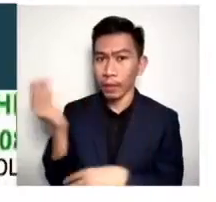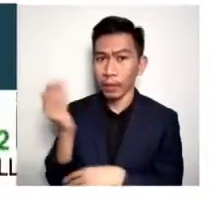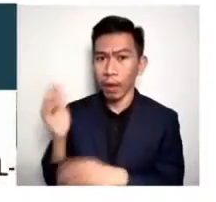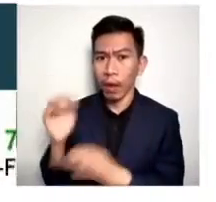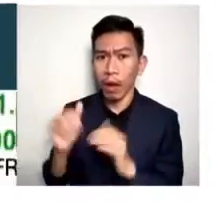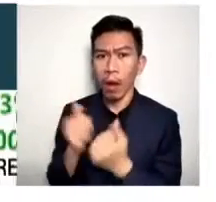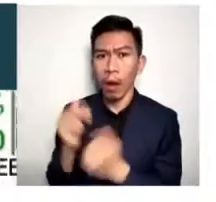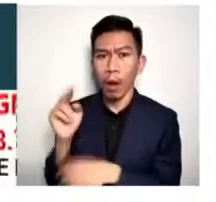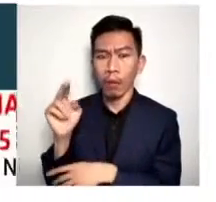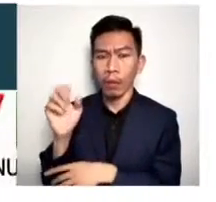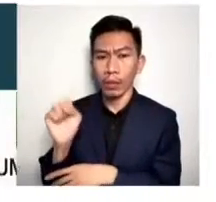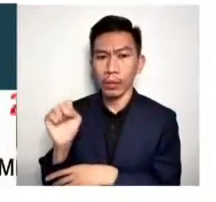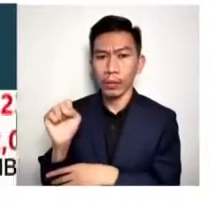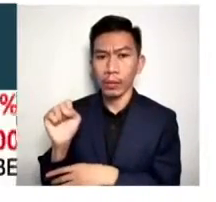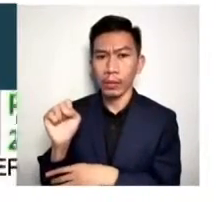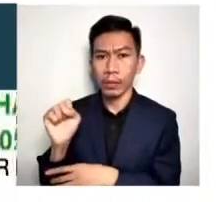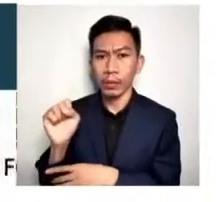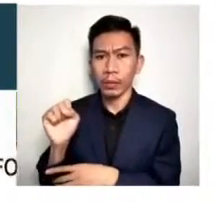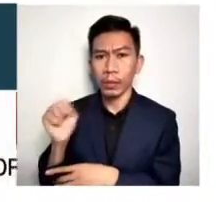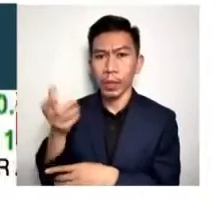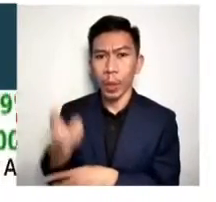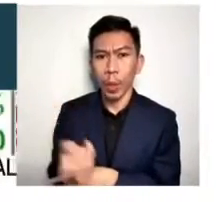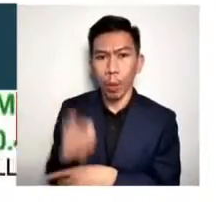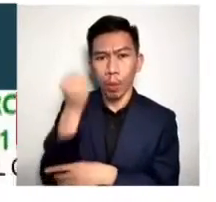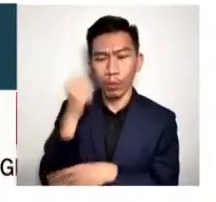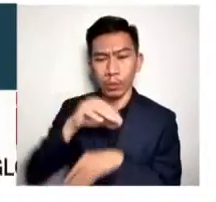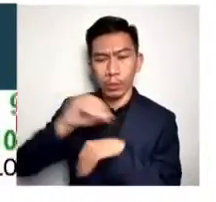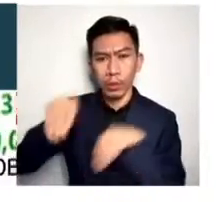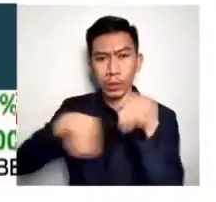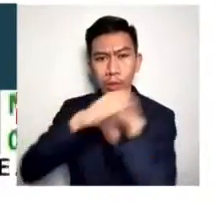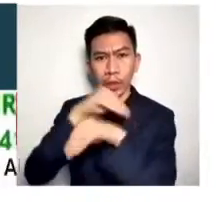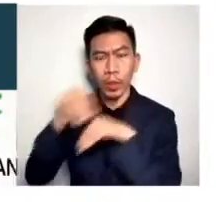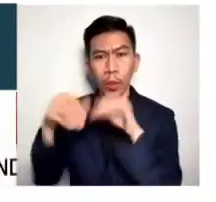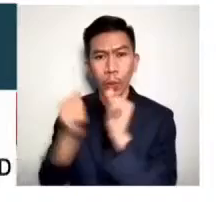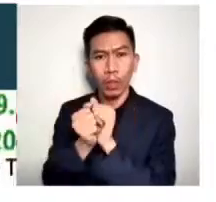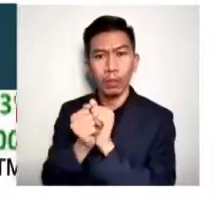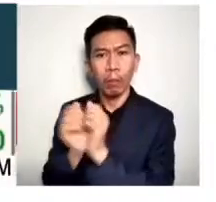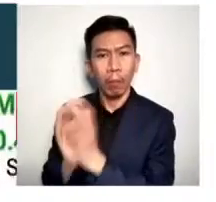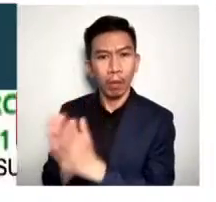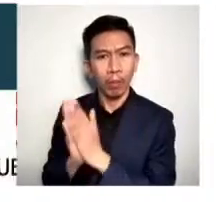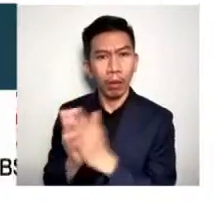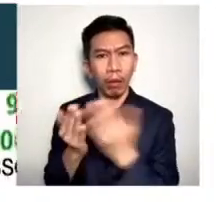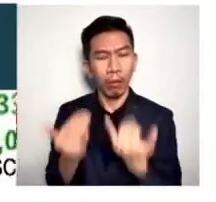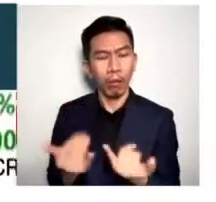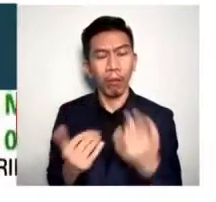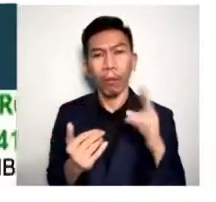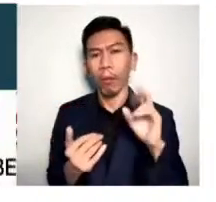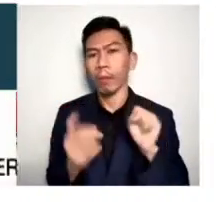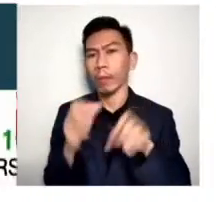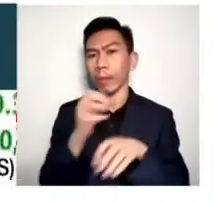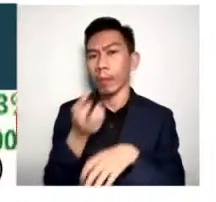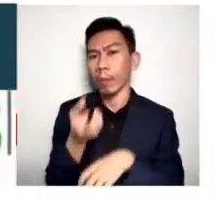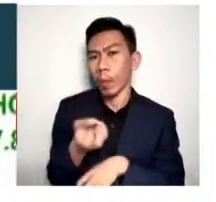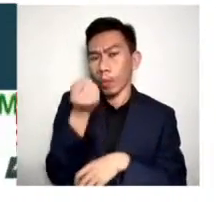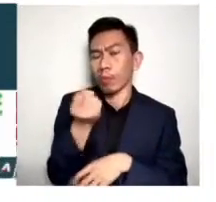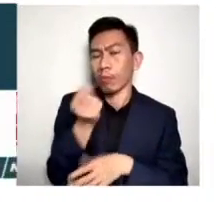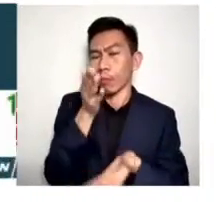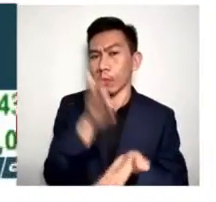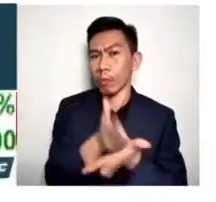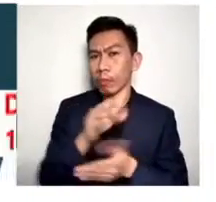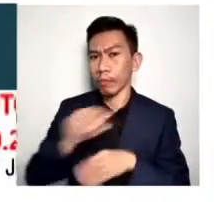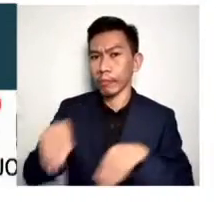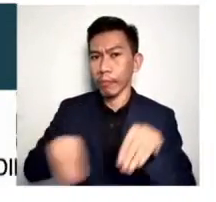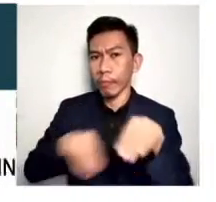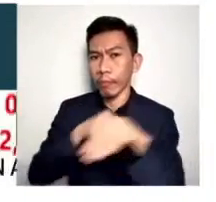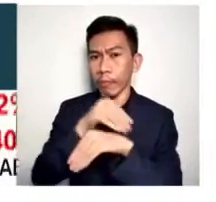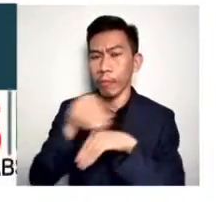U.S. has suspended trade sanctions with Myanmar. Is there fear now that